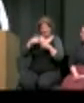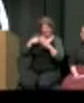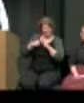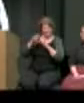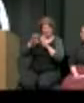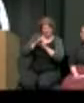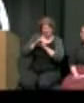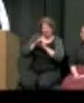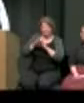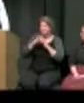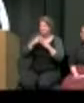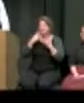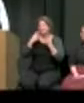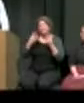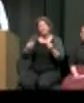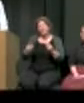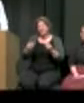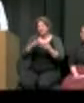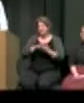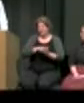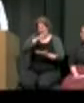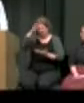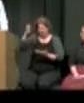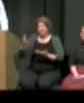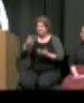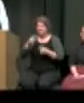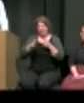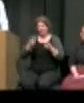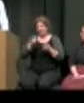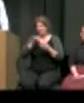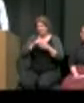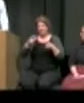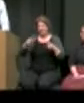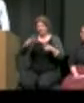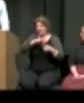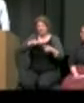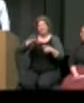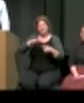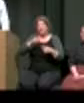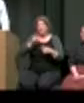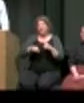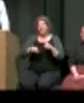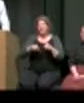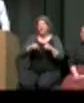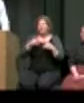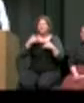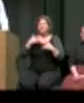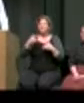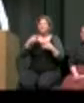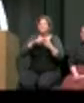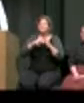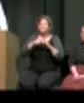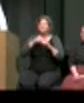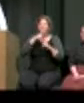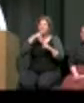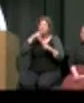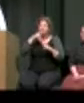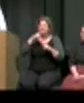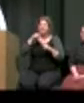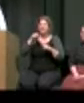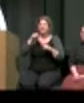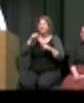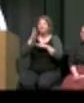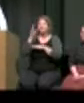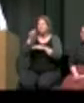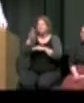it's just too wet, too much material to try and handle it there. That pad was made for dryer, stumps, twigs,